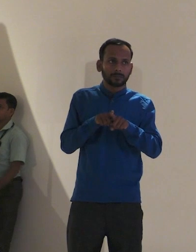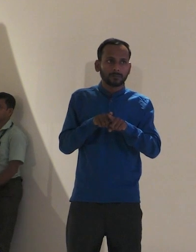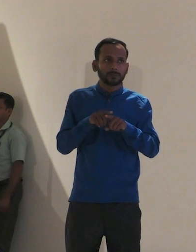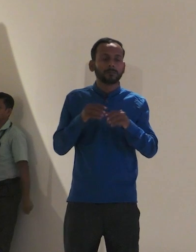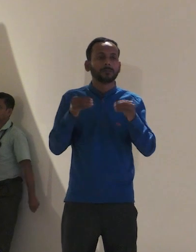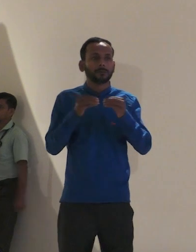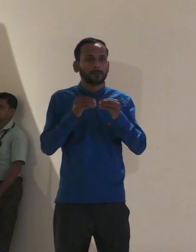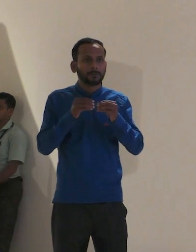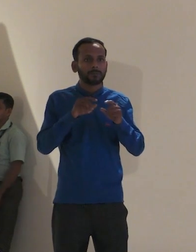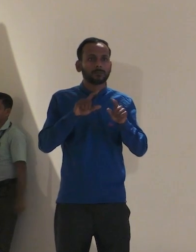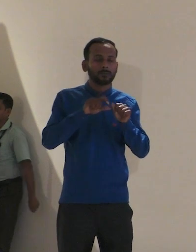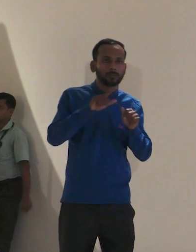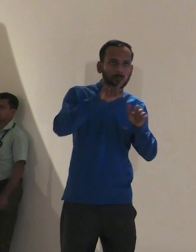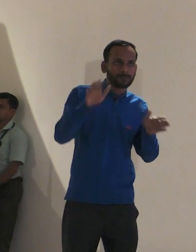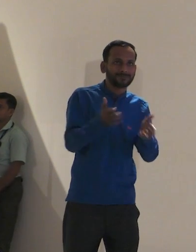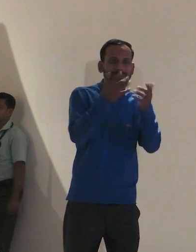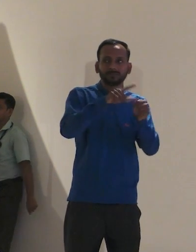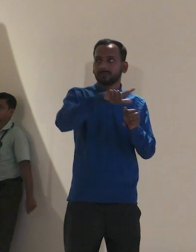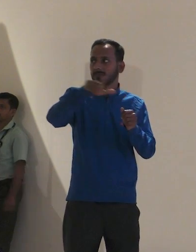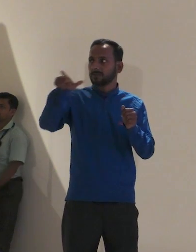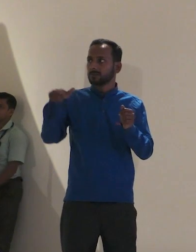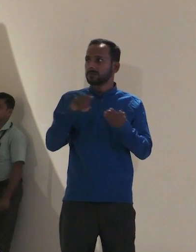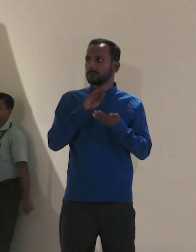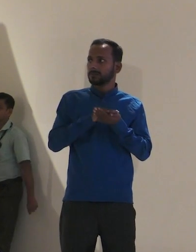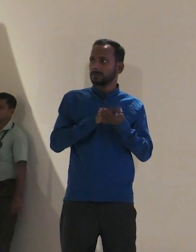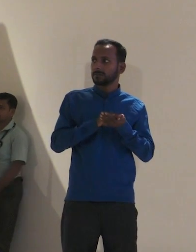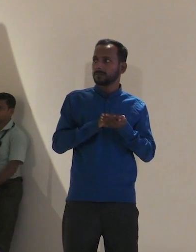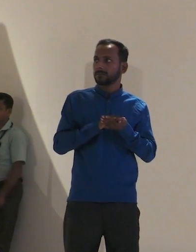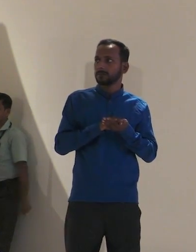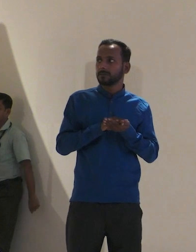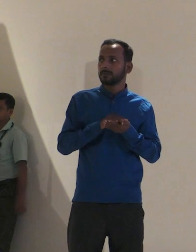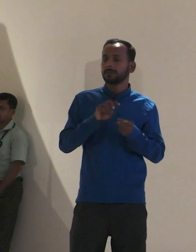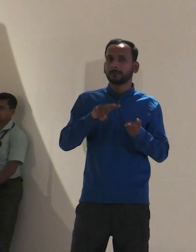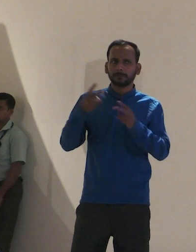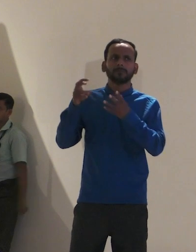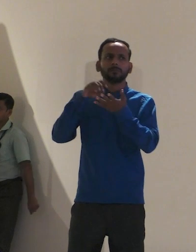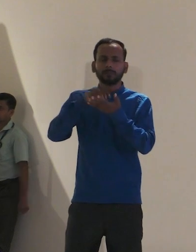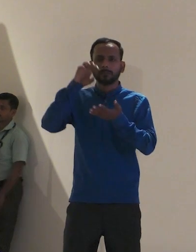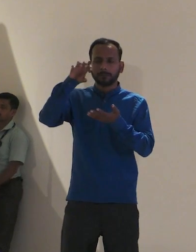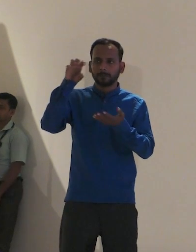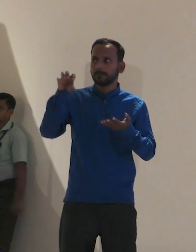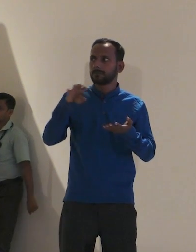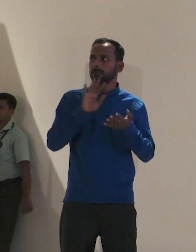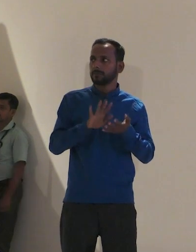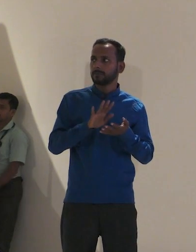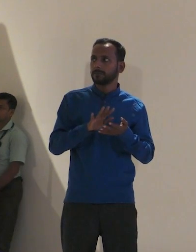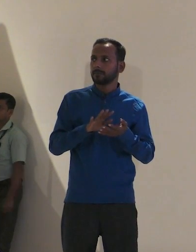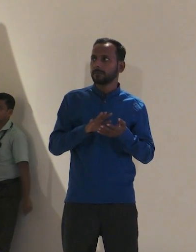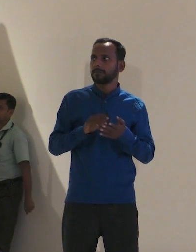all those statues were taken, and right now some of them are in the backyards of the Bhaudaji Lad Museum, chipped, because that was the kind of set